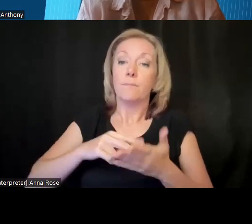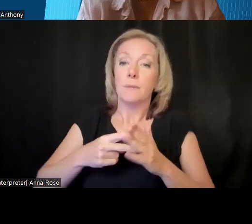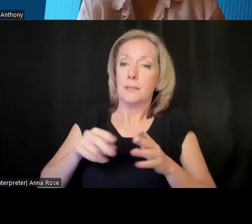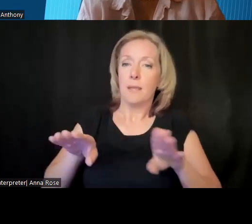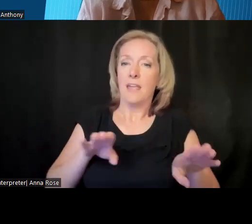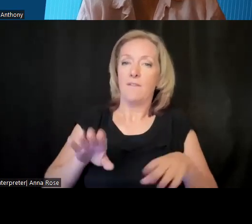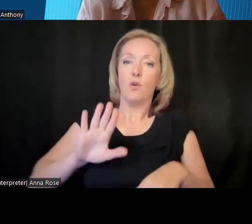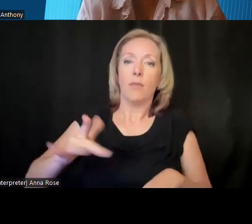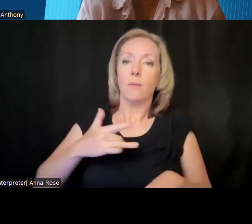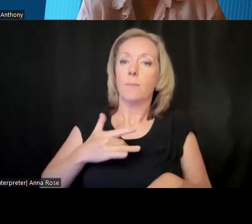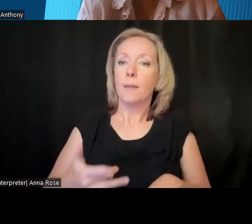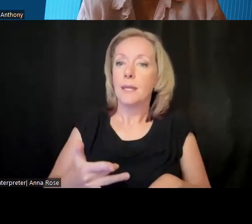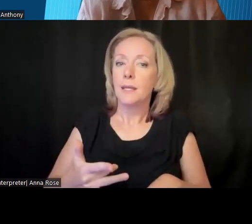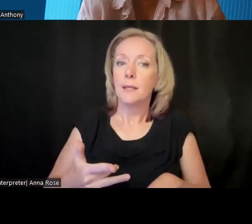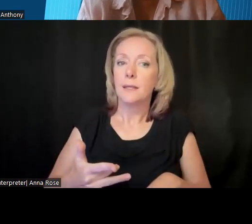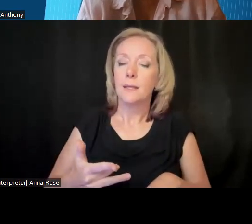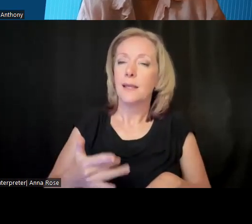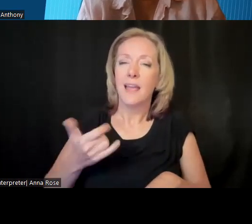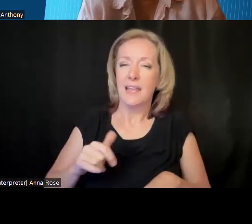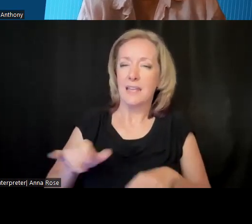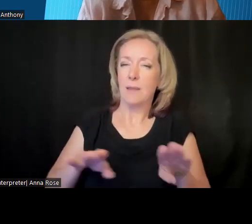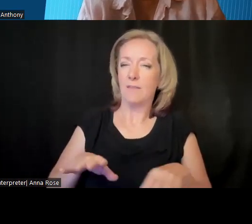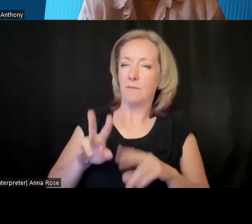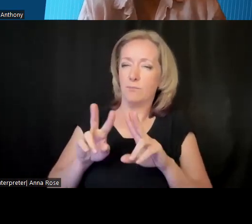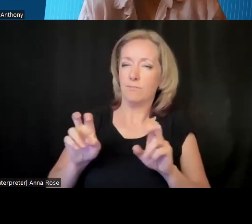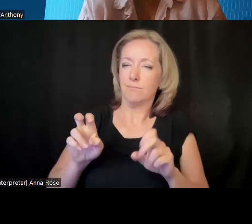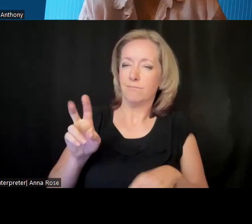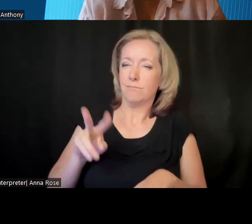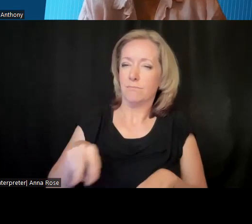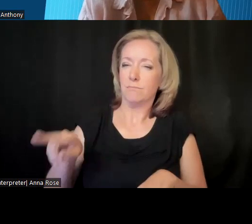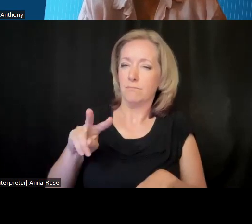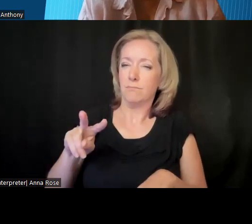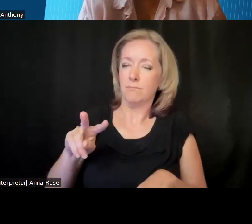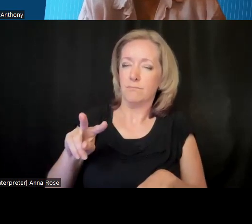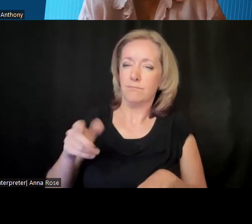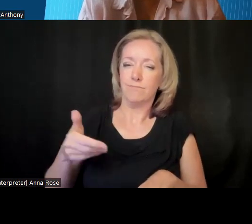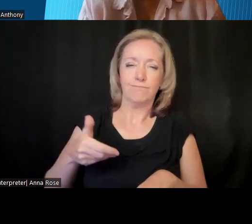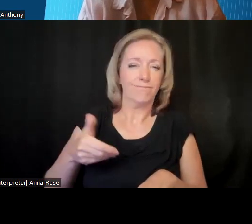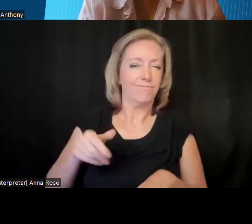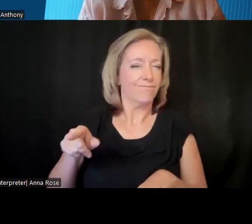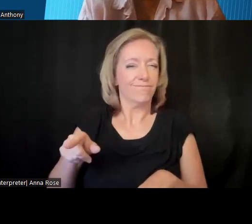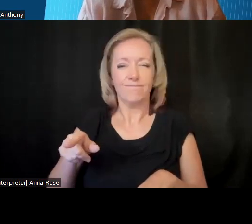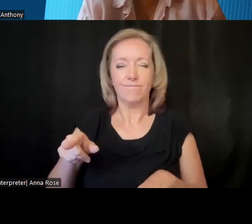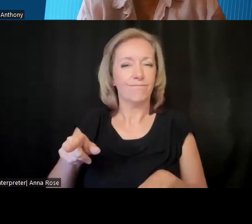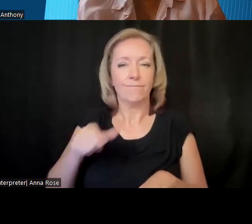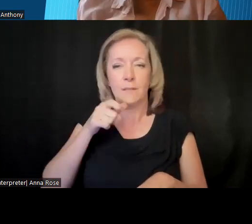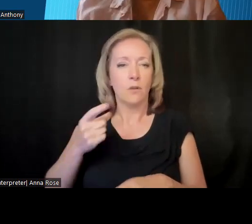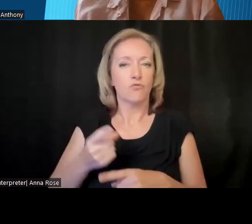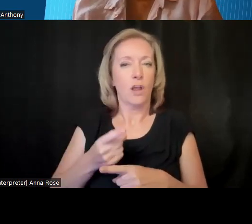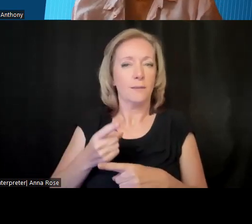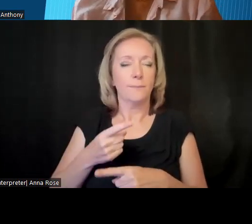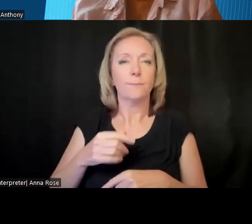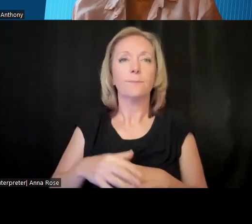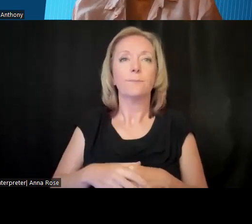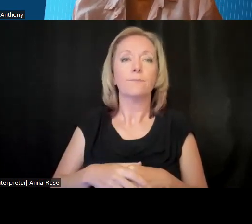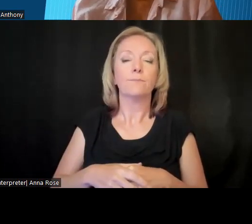does the kid do that starts to give you a wonder of, wait a minute, that doesn't look quite right. So